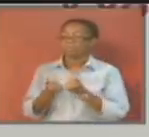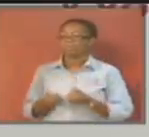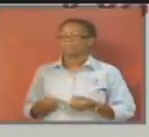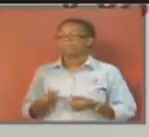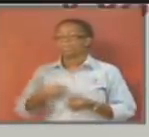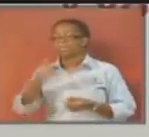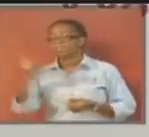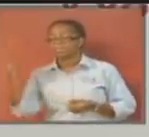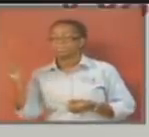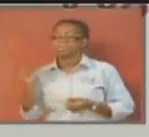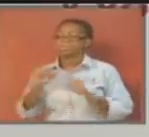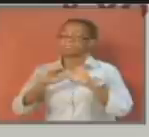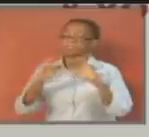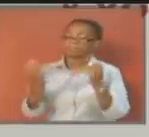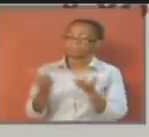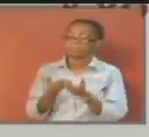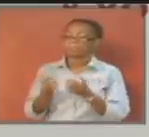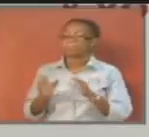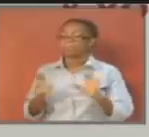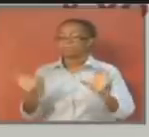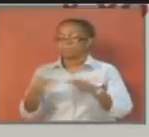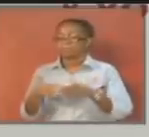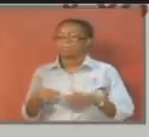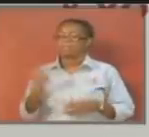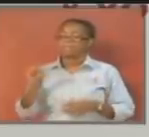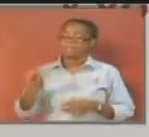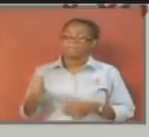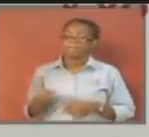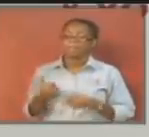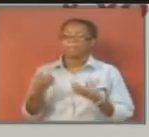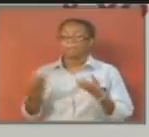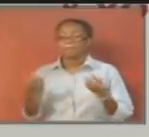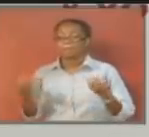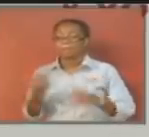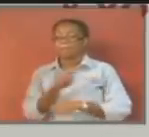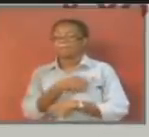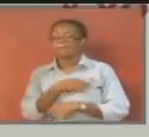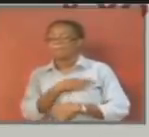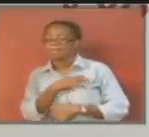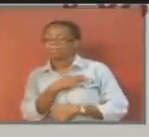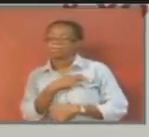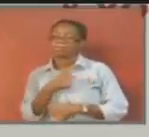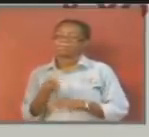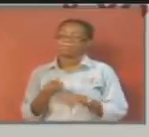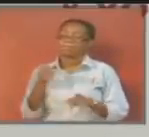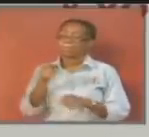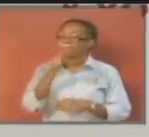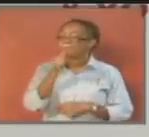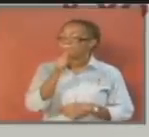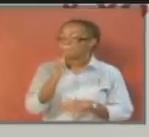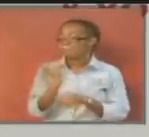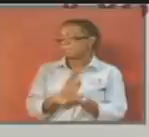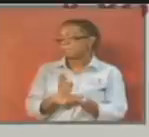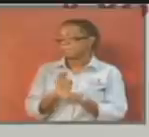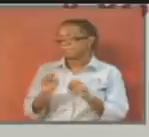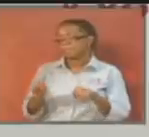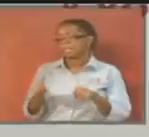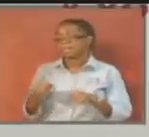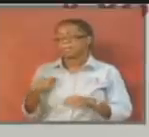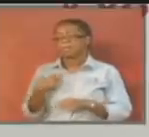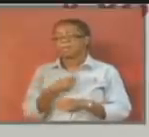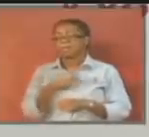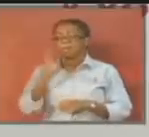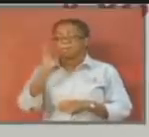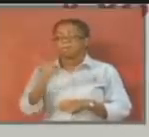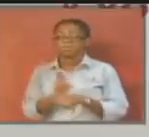get, I'm told we did get a lot of volunteers from the private sector, and we'll be using them in our mass vaccine sites. We have also